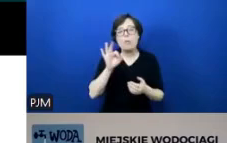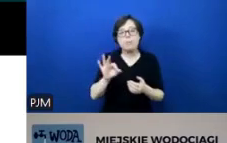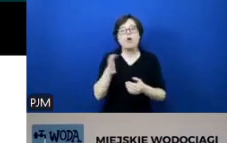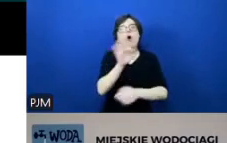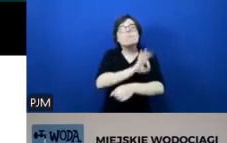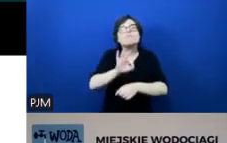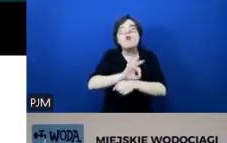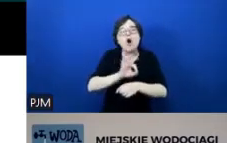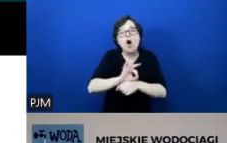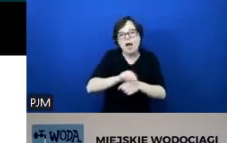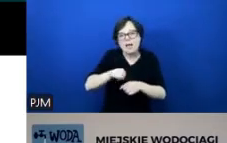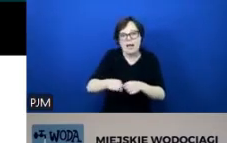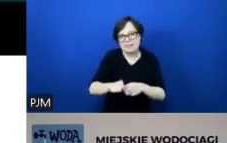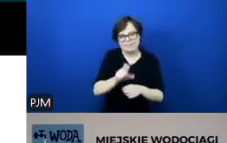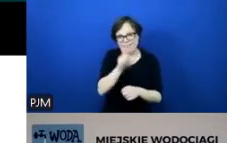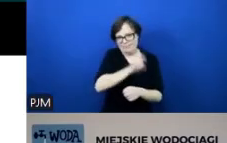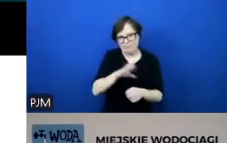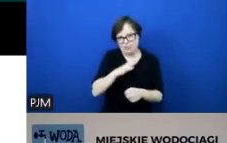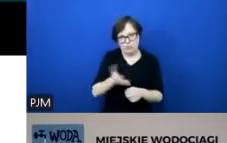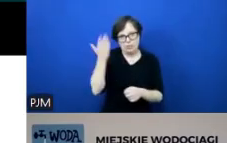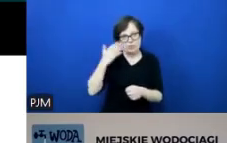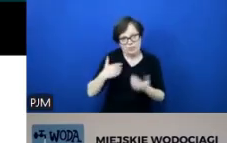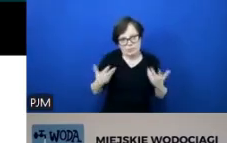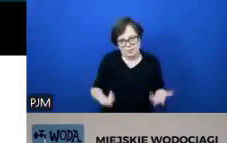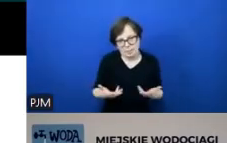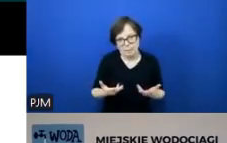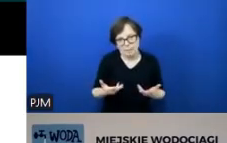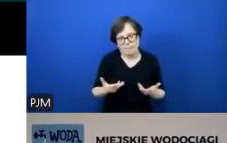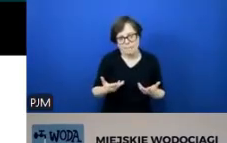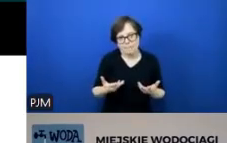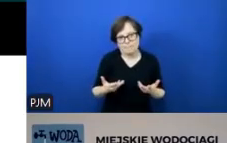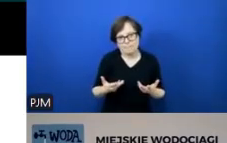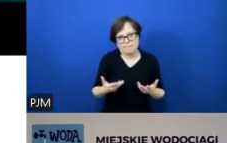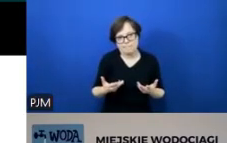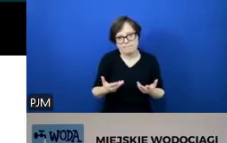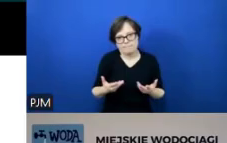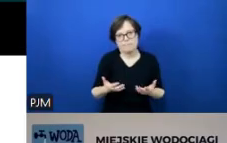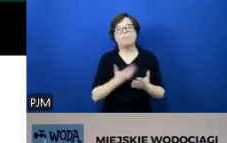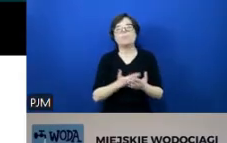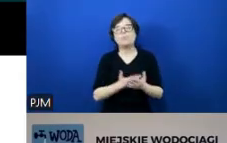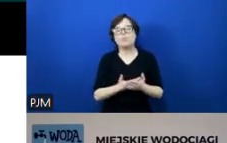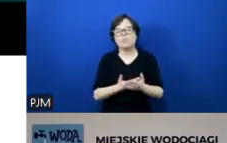sewage is especially due to the fact that it was badly designed.